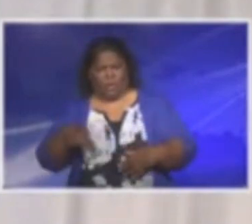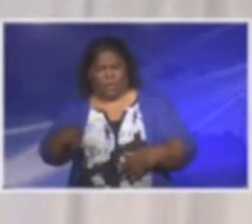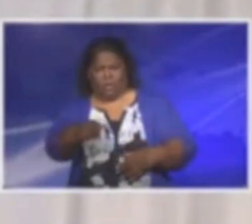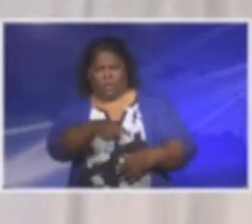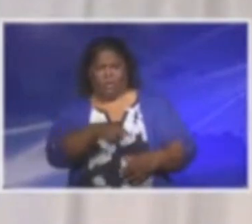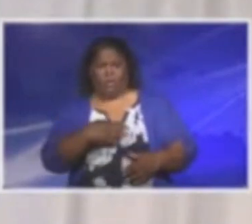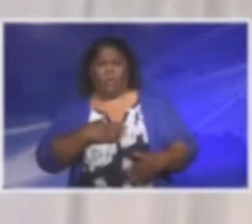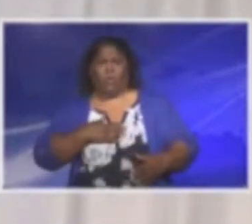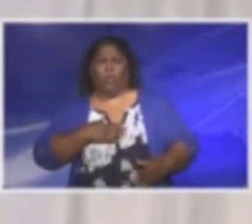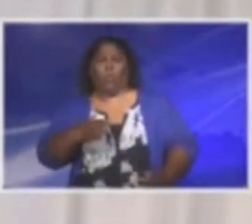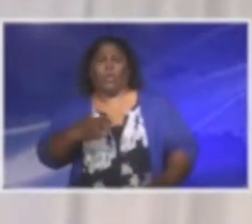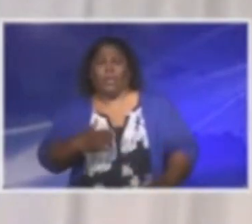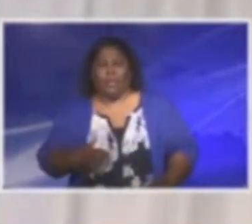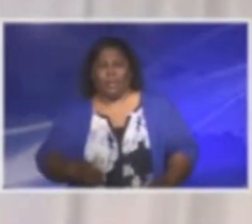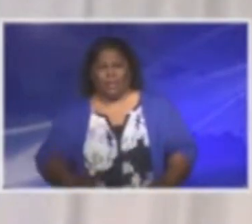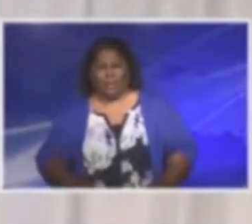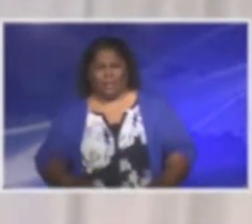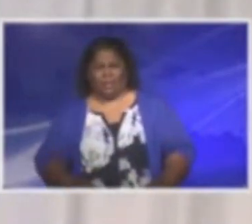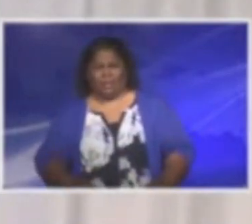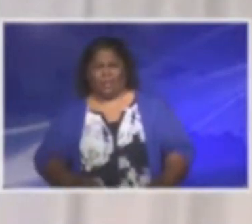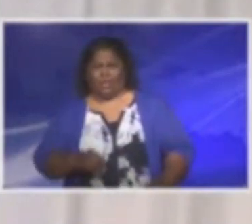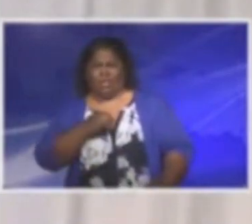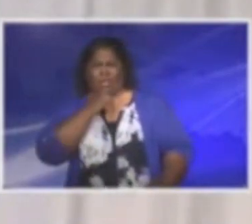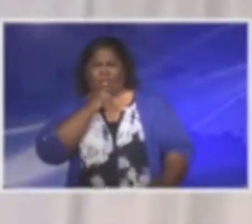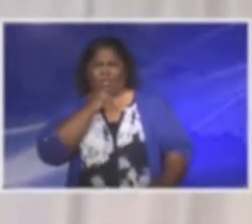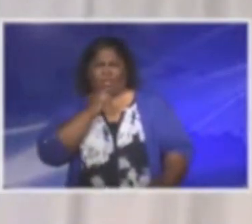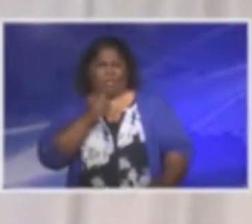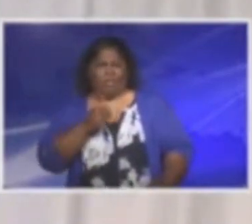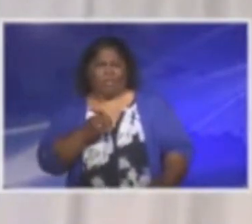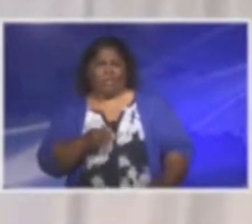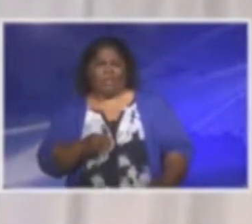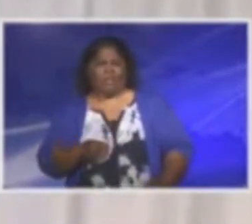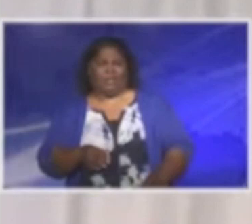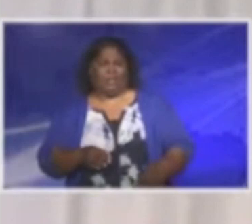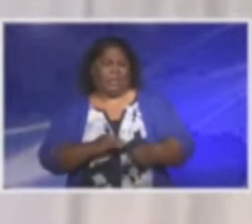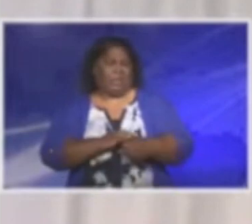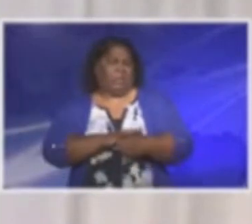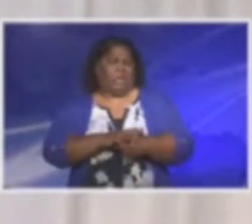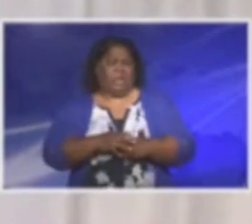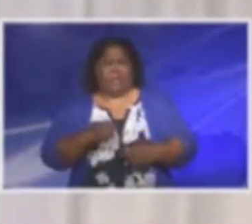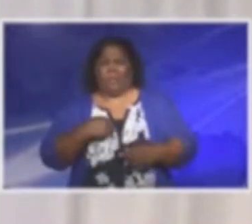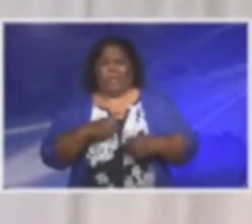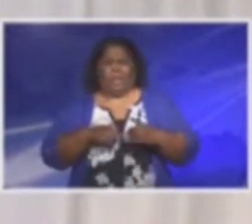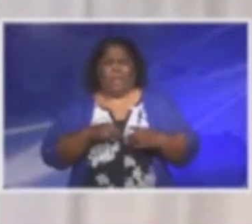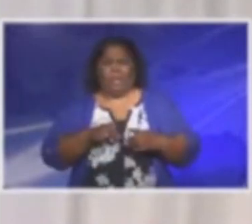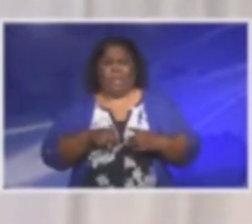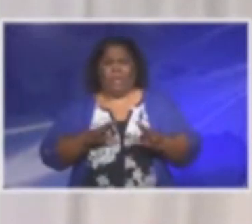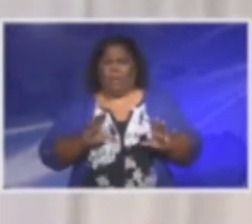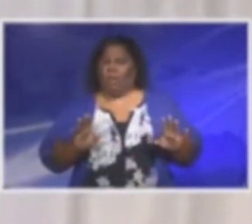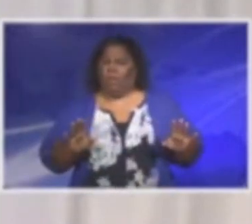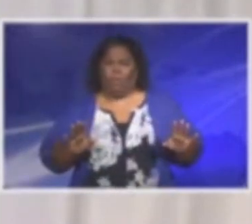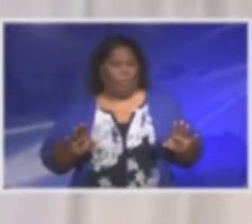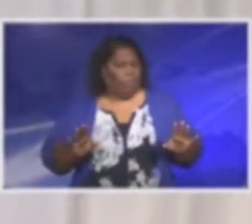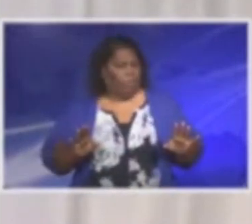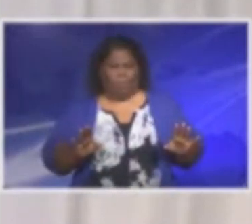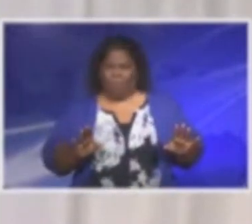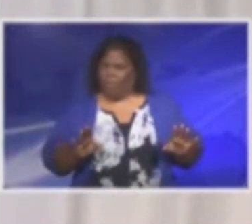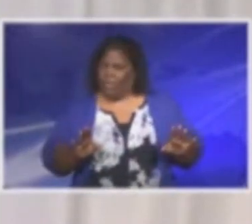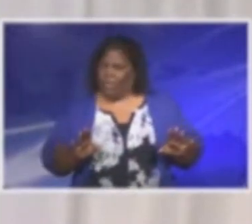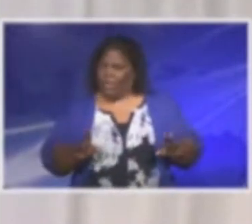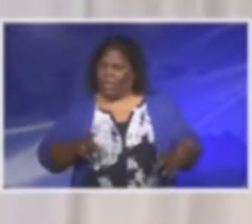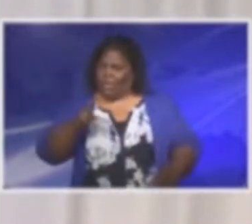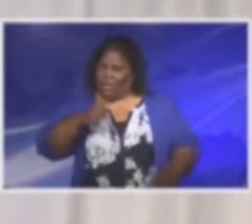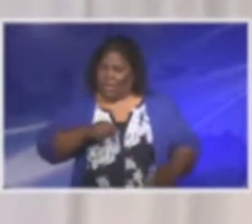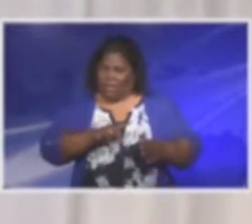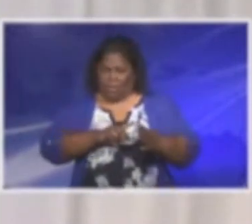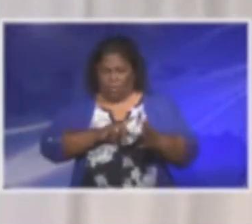the delays because of a pandemic, there's a window of opportunity to move the needle now to